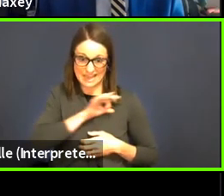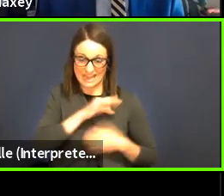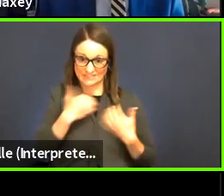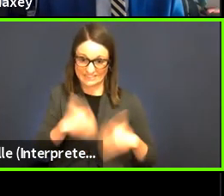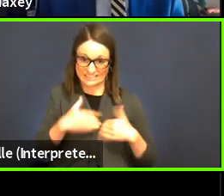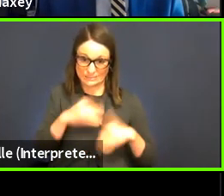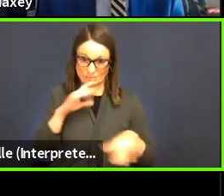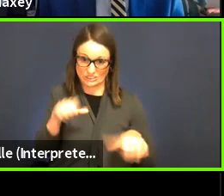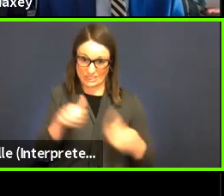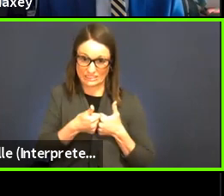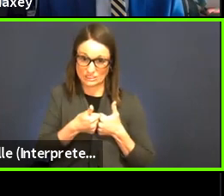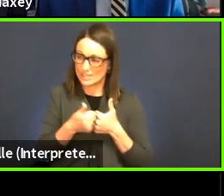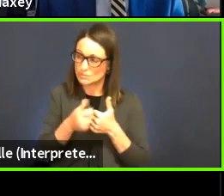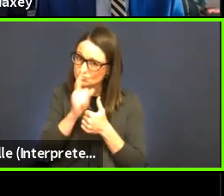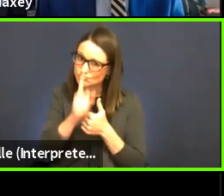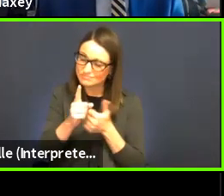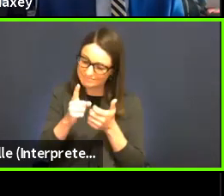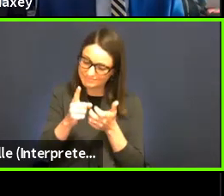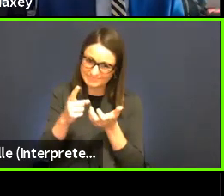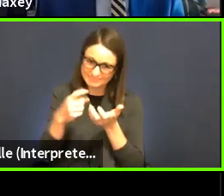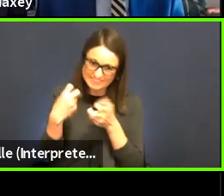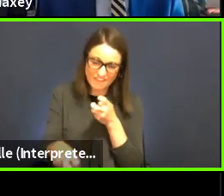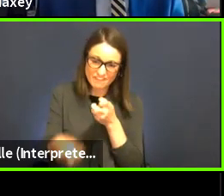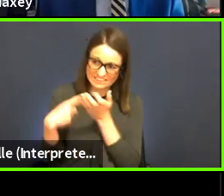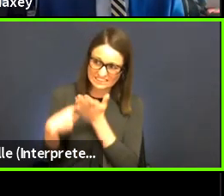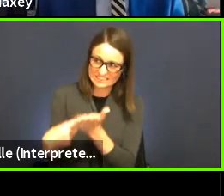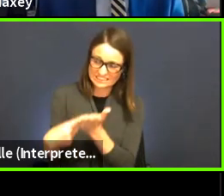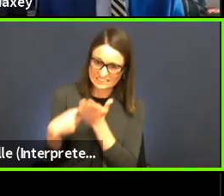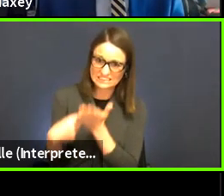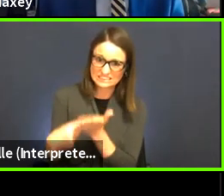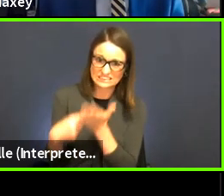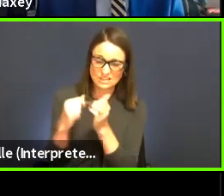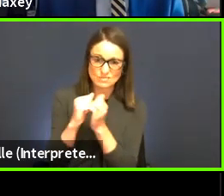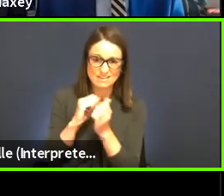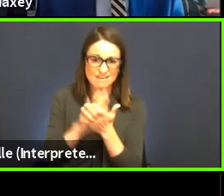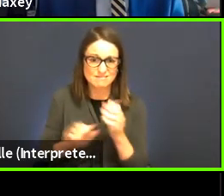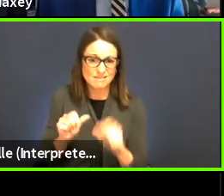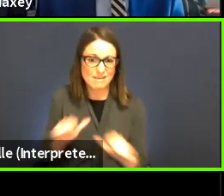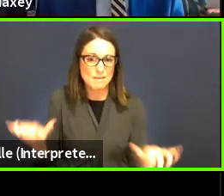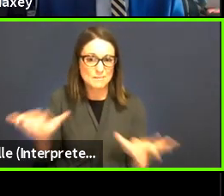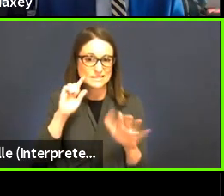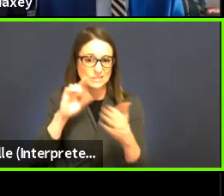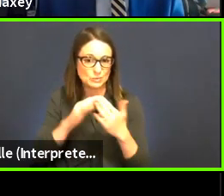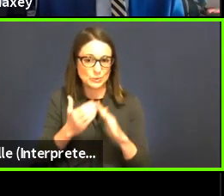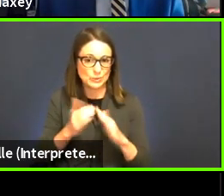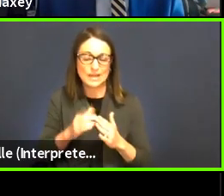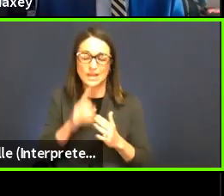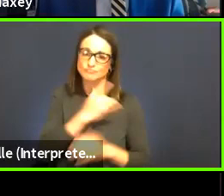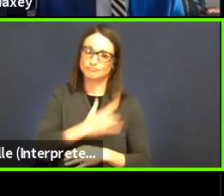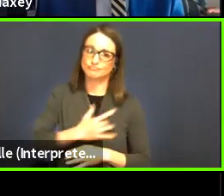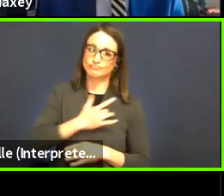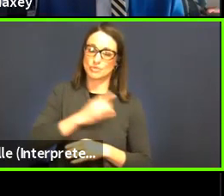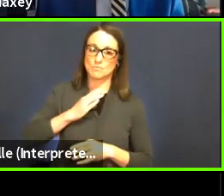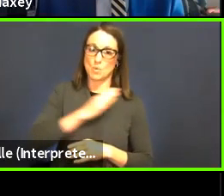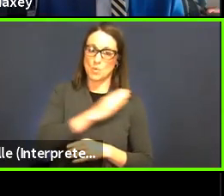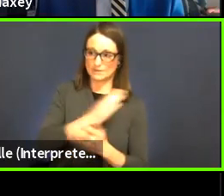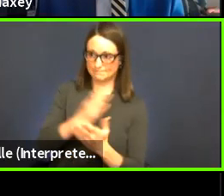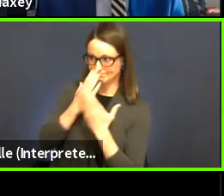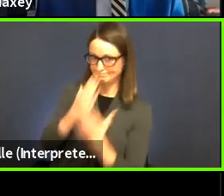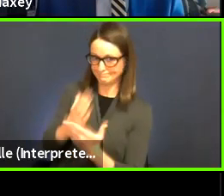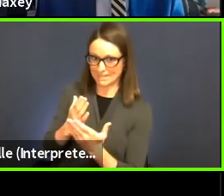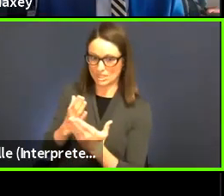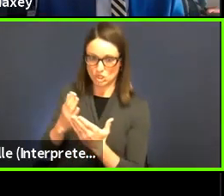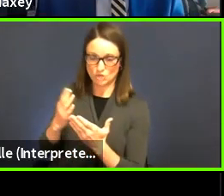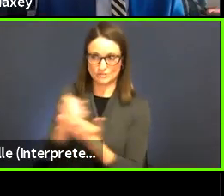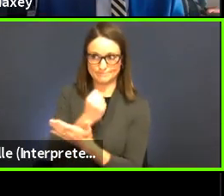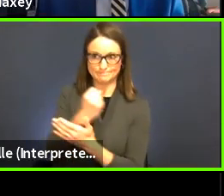had lots of discussions, tough discussions, with our campus community. And I appreciate the board taking time for public comment